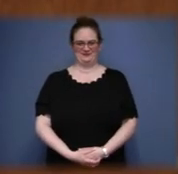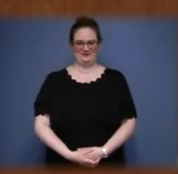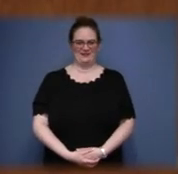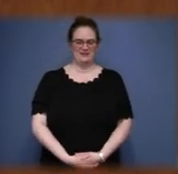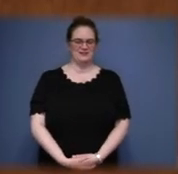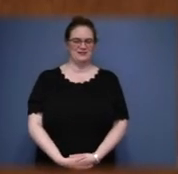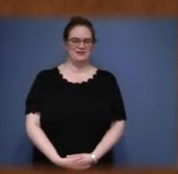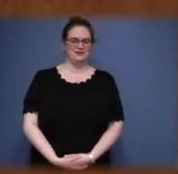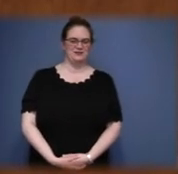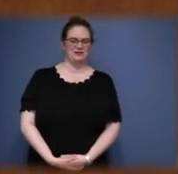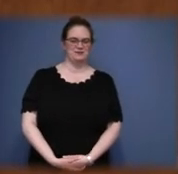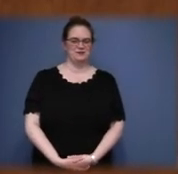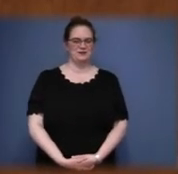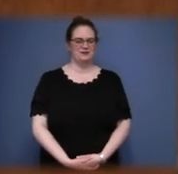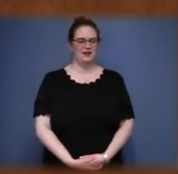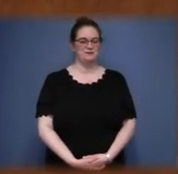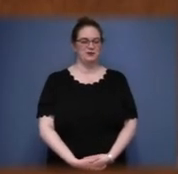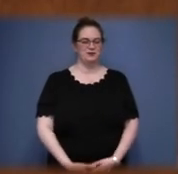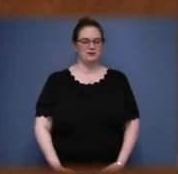Yay.